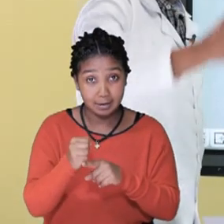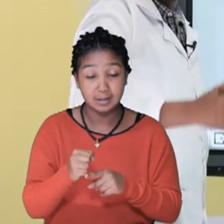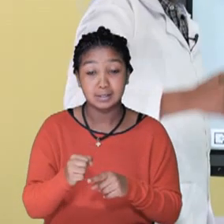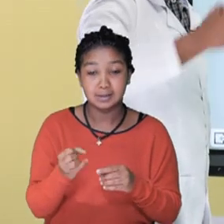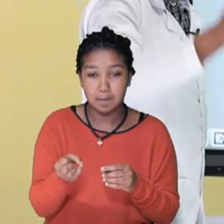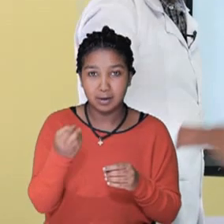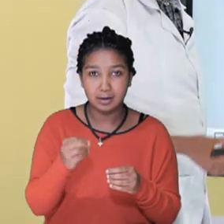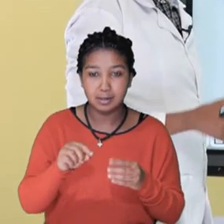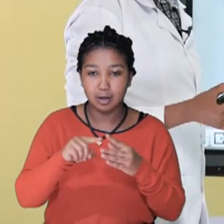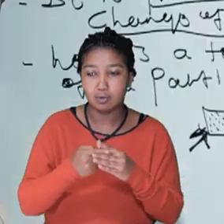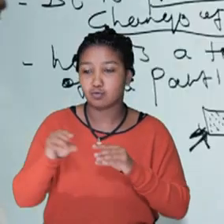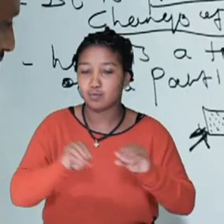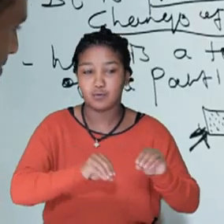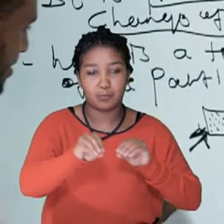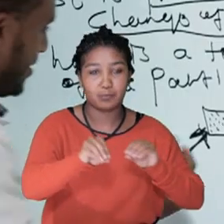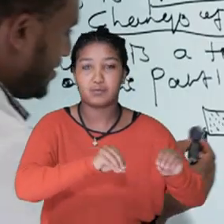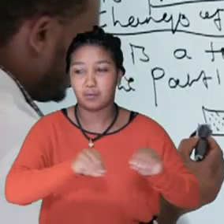particles starts to move,